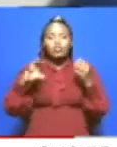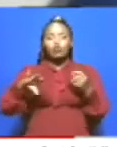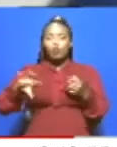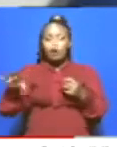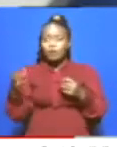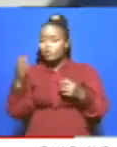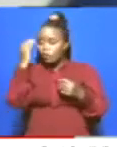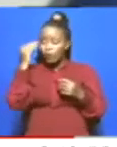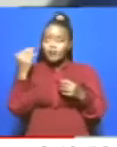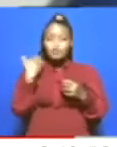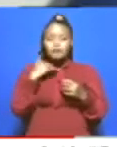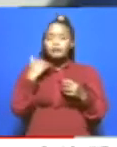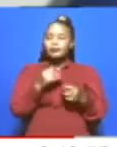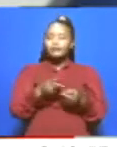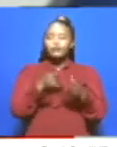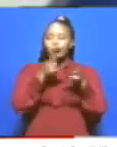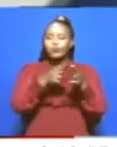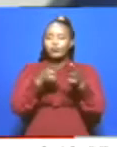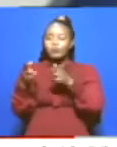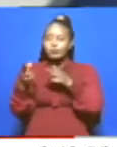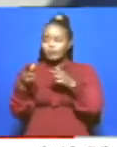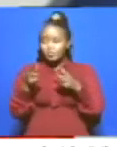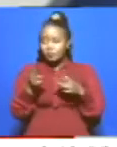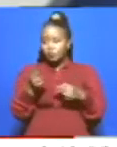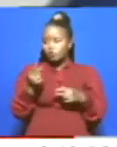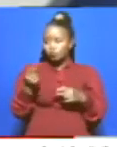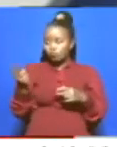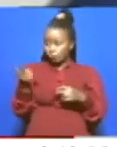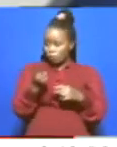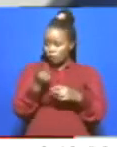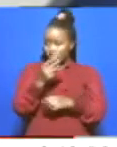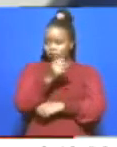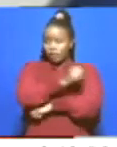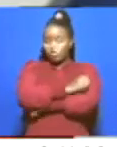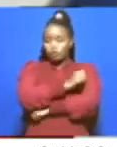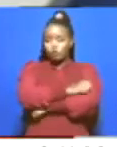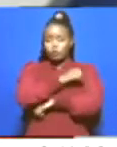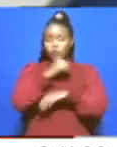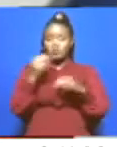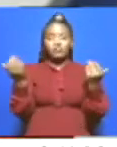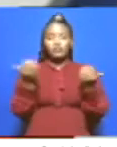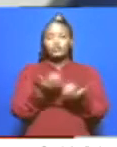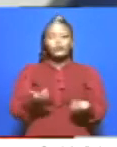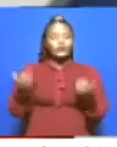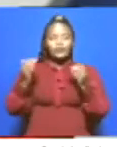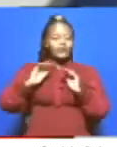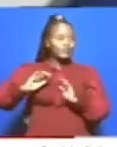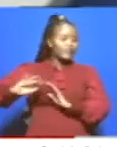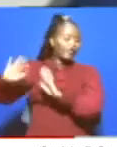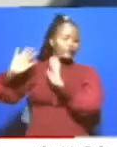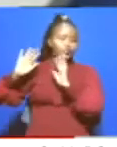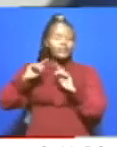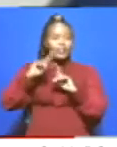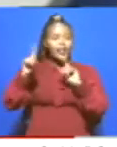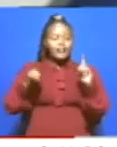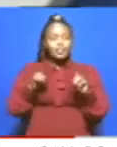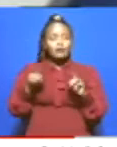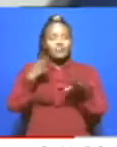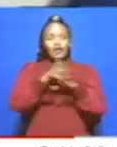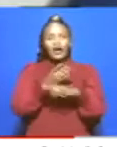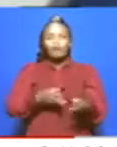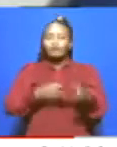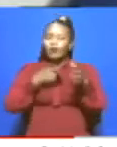bandits. Candidates from two schools in Muchongoi area were forced to abandon the exams after gunmen exchanged fire